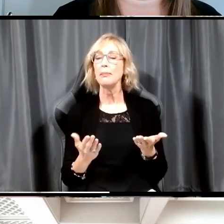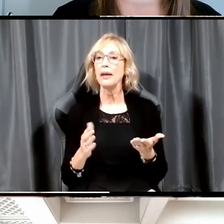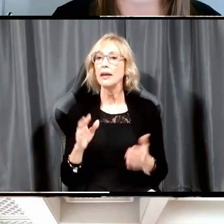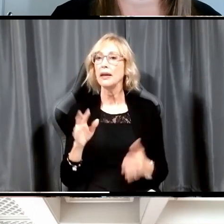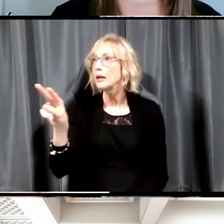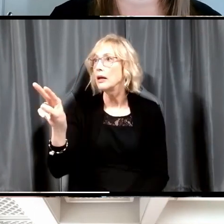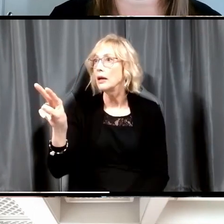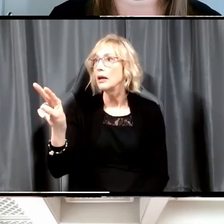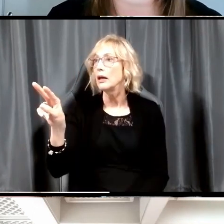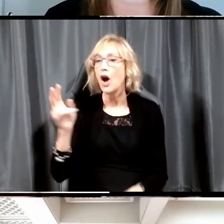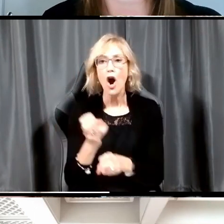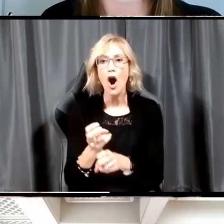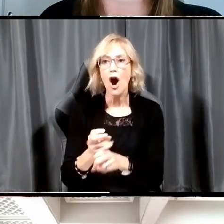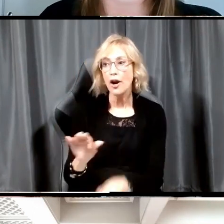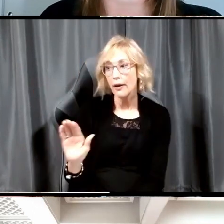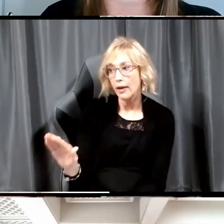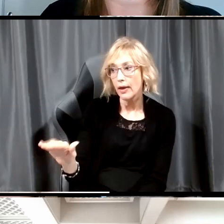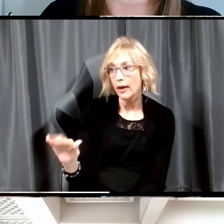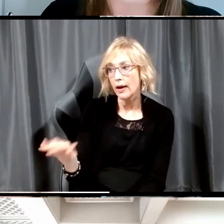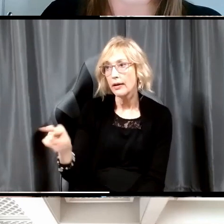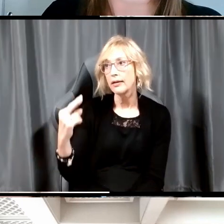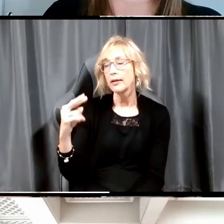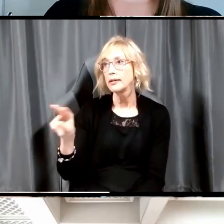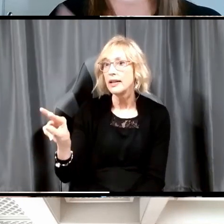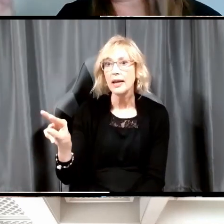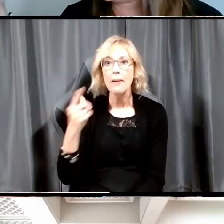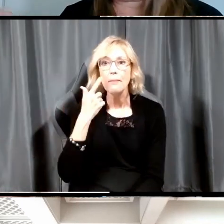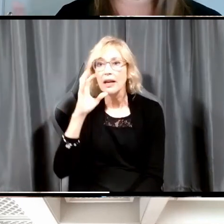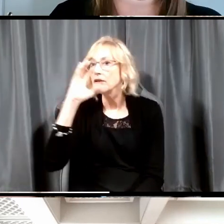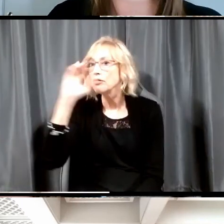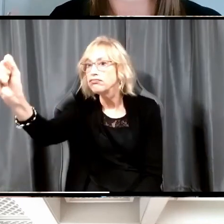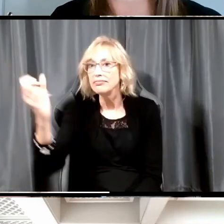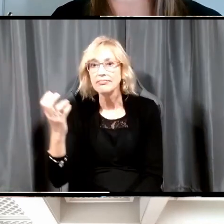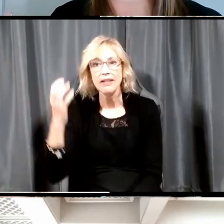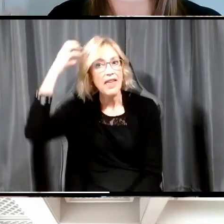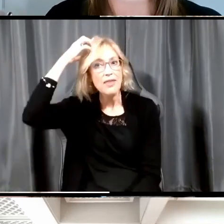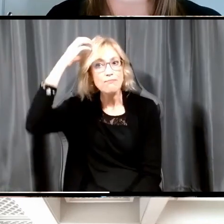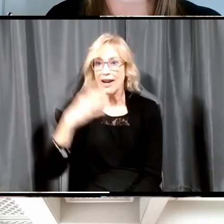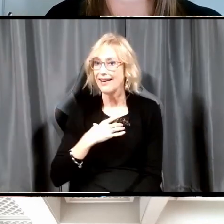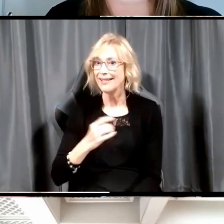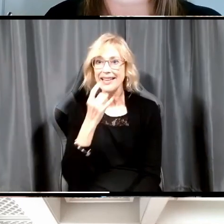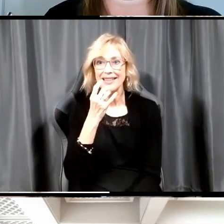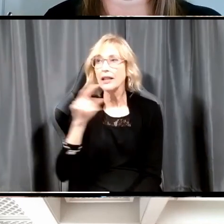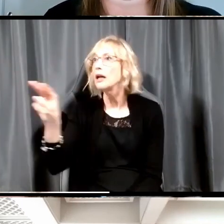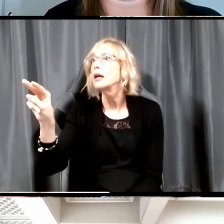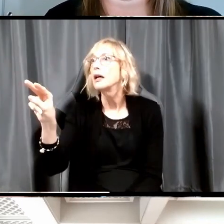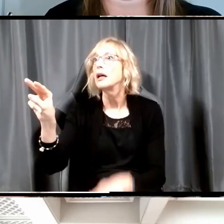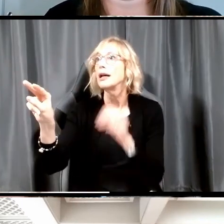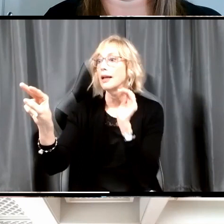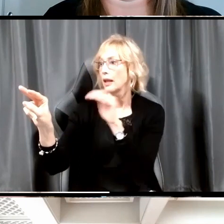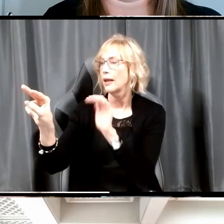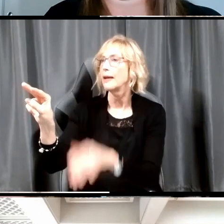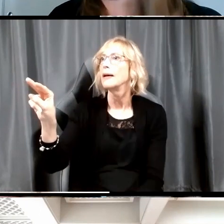the child's attention away from that light source. For some reason, our brain just kind of likes that light, and it just gives them